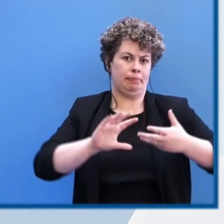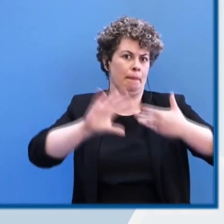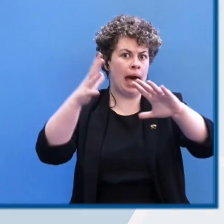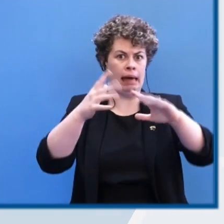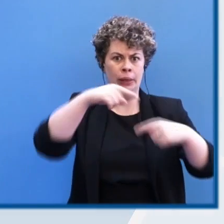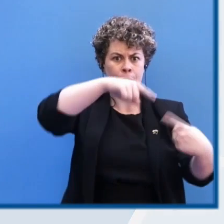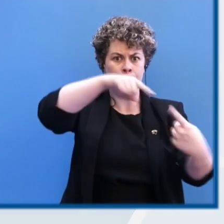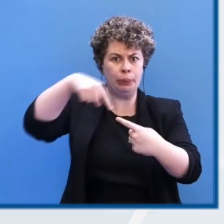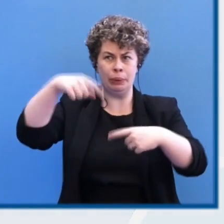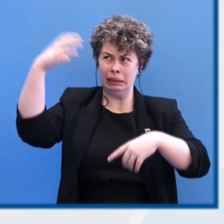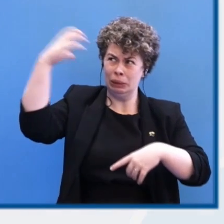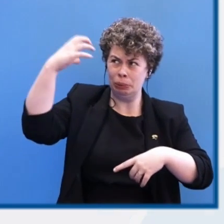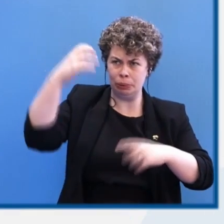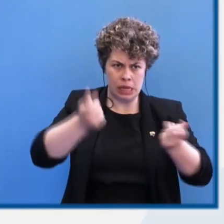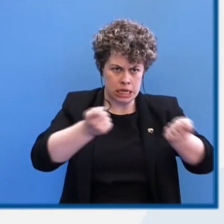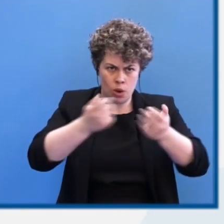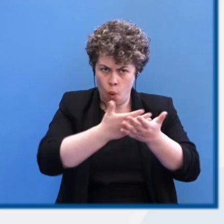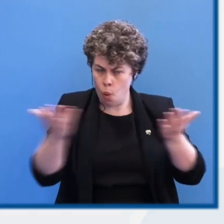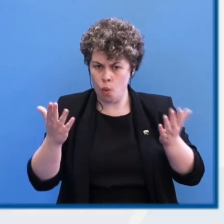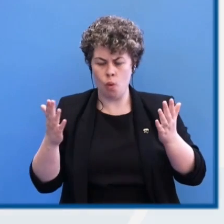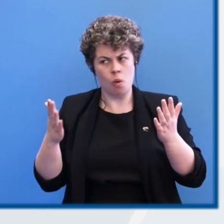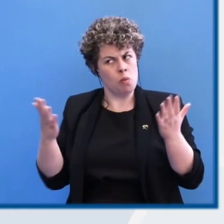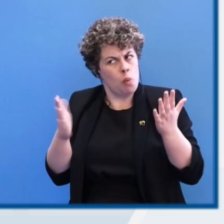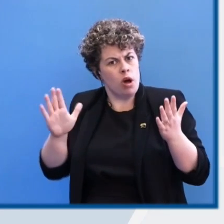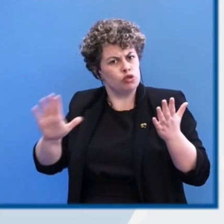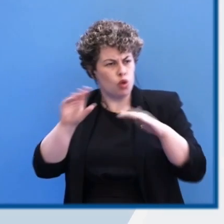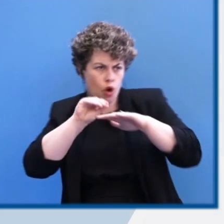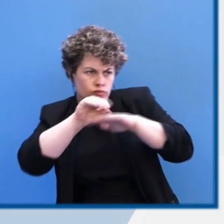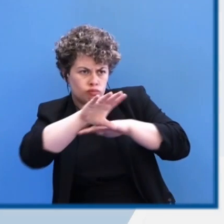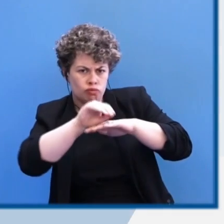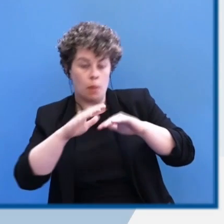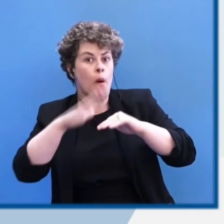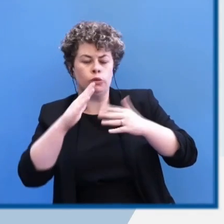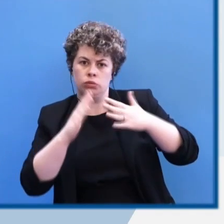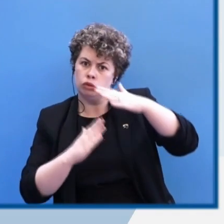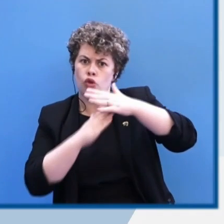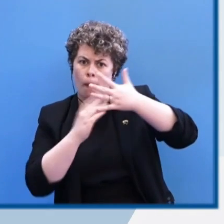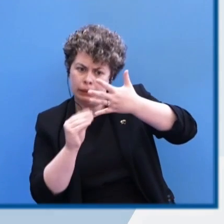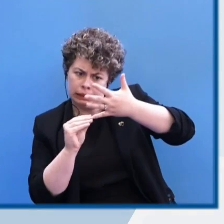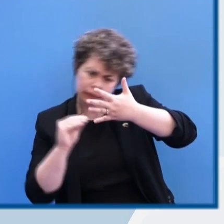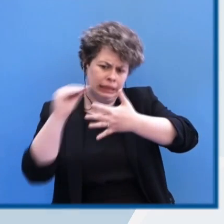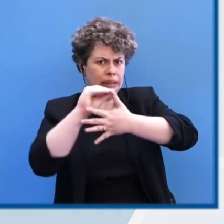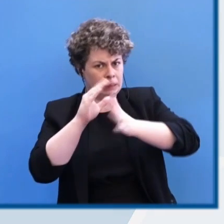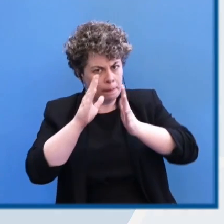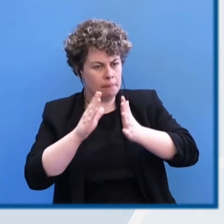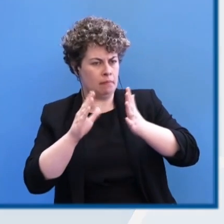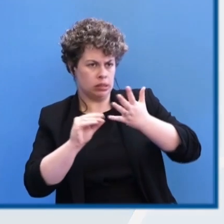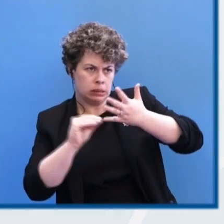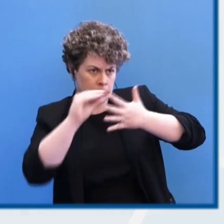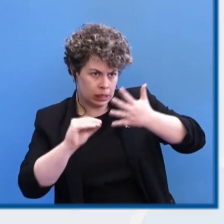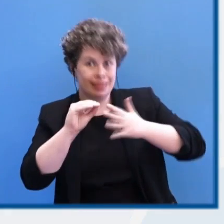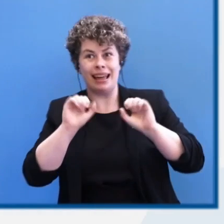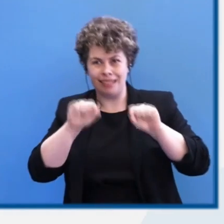disaster risk, could you indicate what you think are the most important things that could be to help